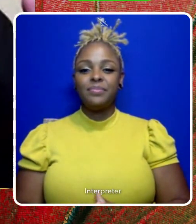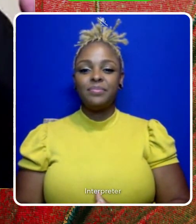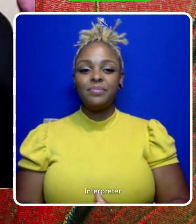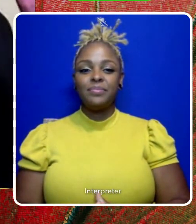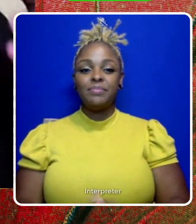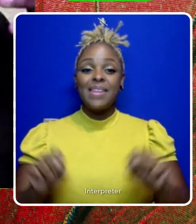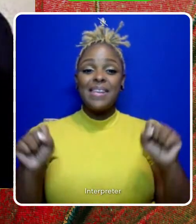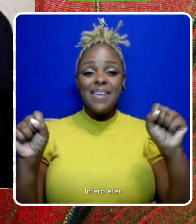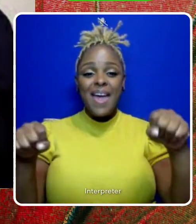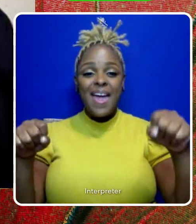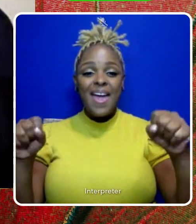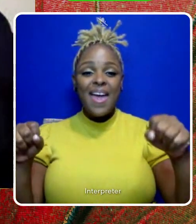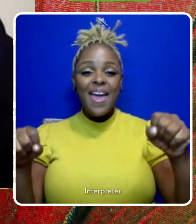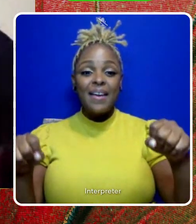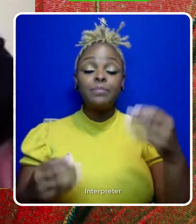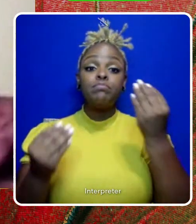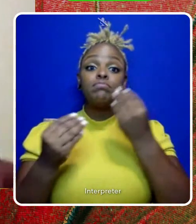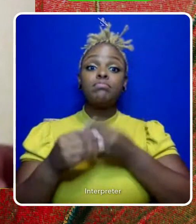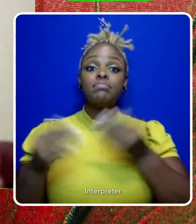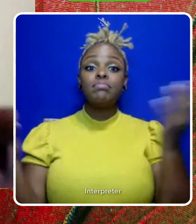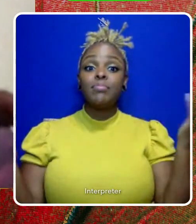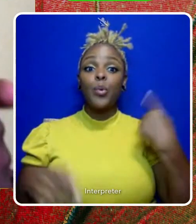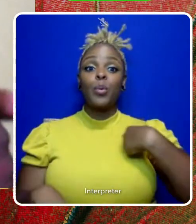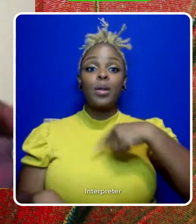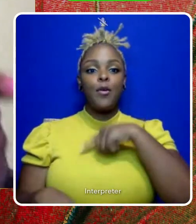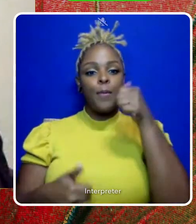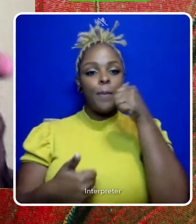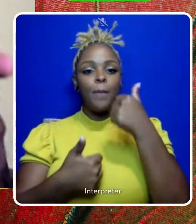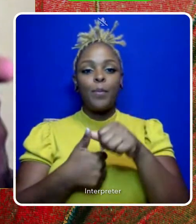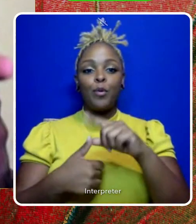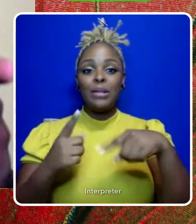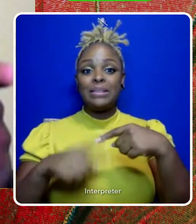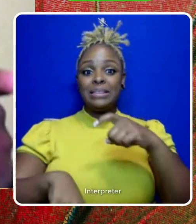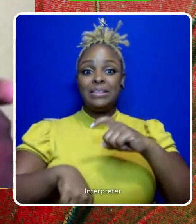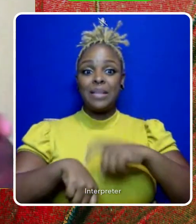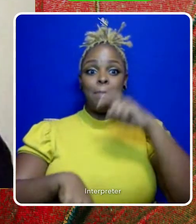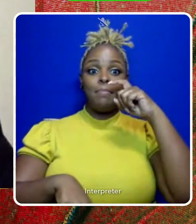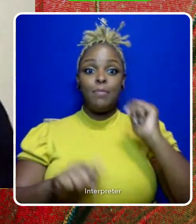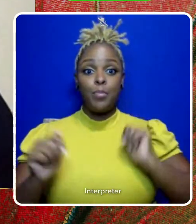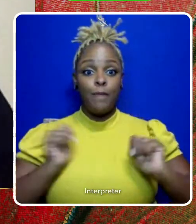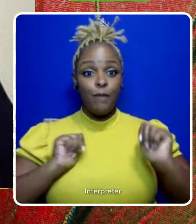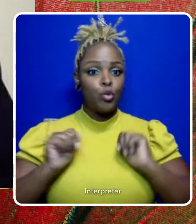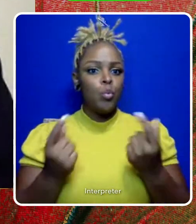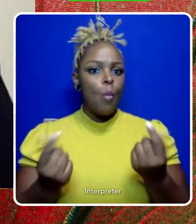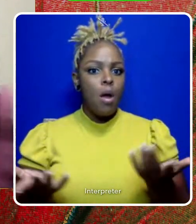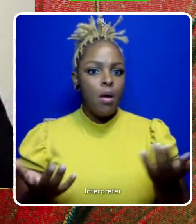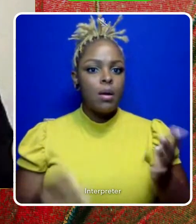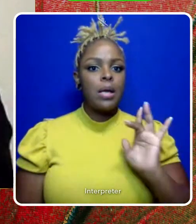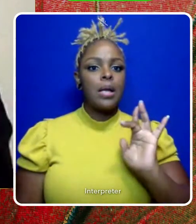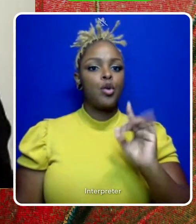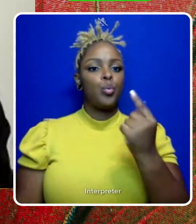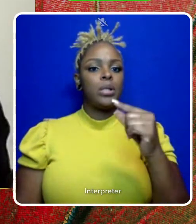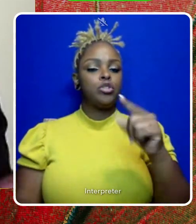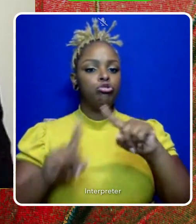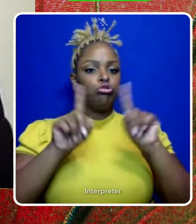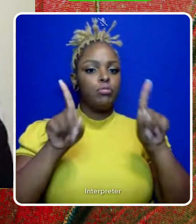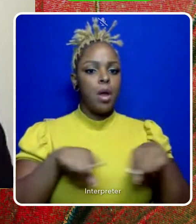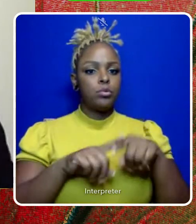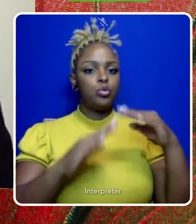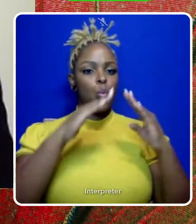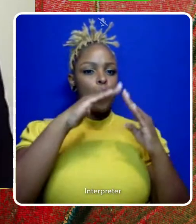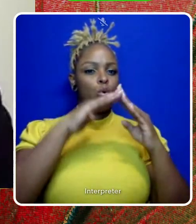Y'all remember that when y'all have to perform, y'all need to click the green box in the corner, you know, or if you're going live